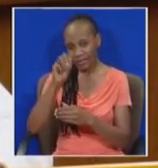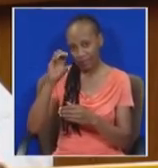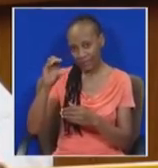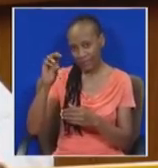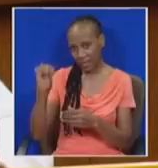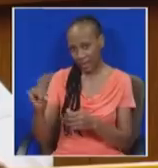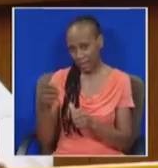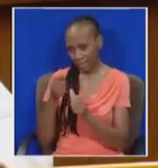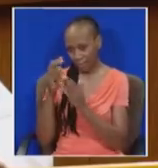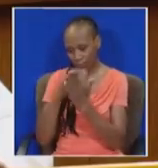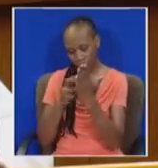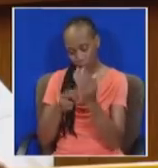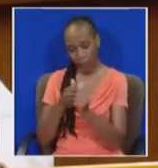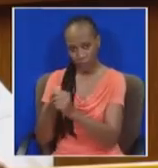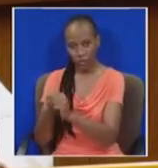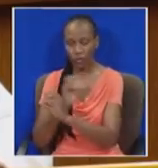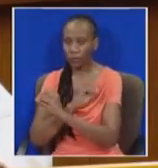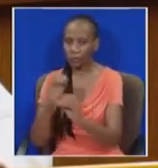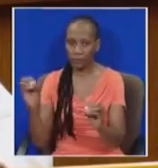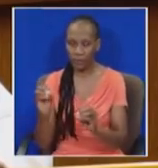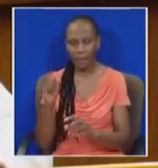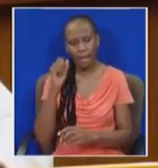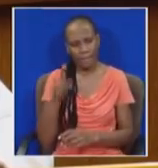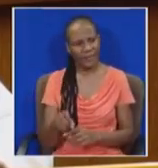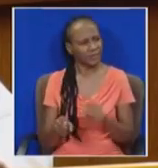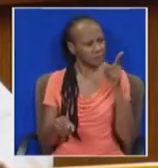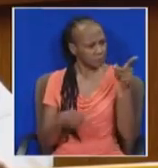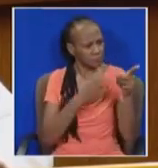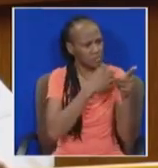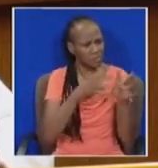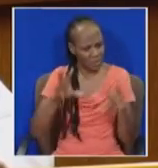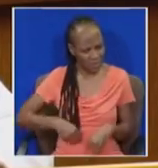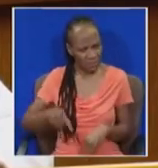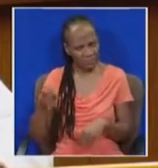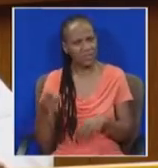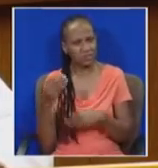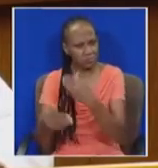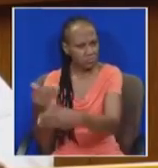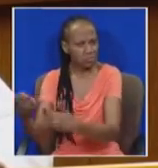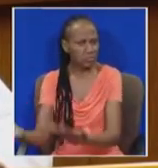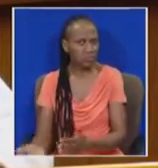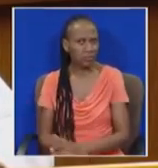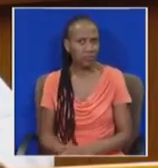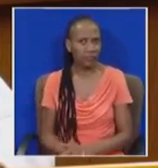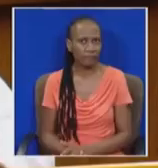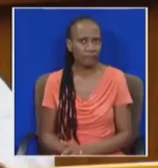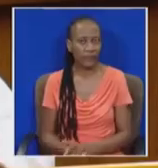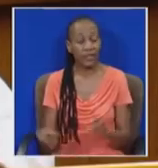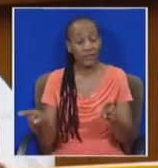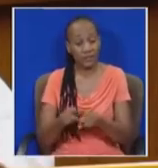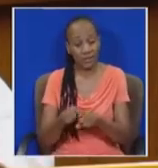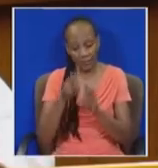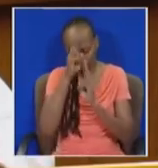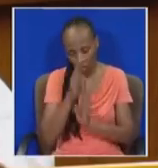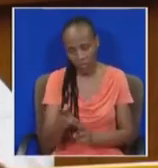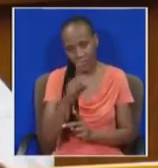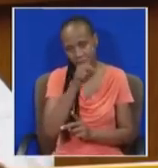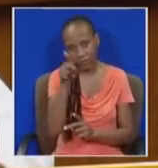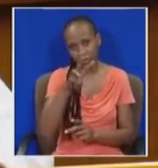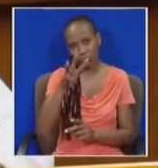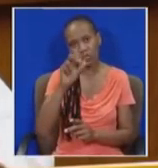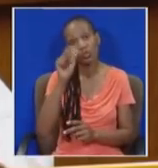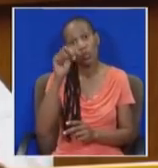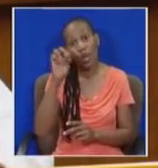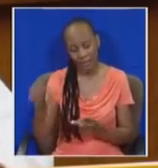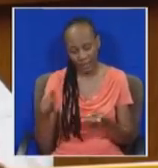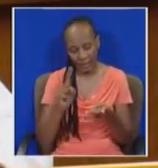be invalid. And yet, he allowed for it to go ahead. Like Honourable Phumzile Zwane, Ace